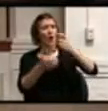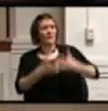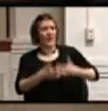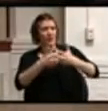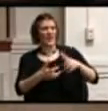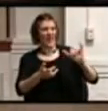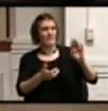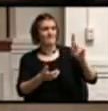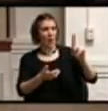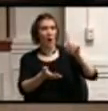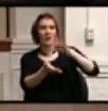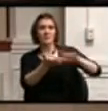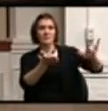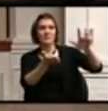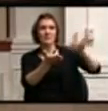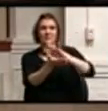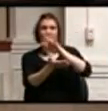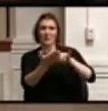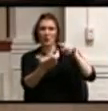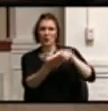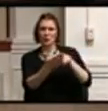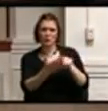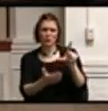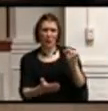in what? In